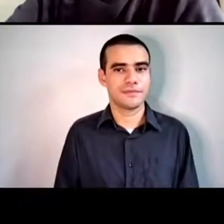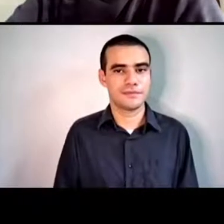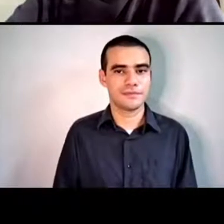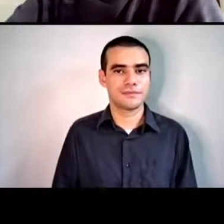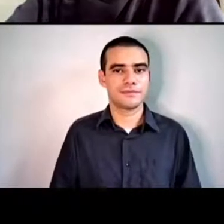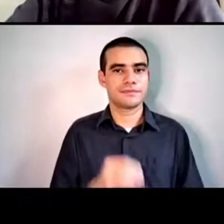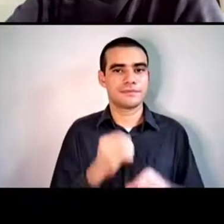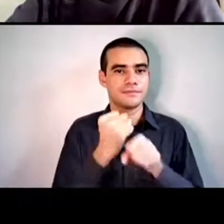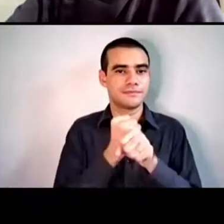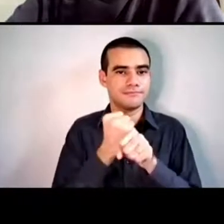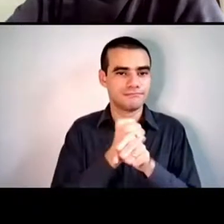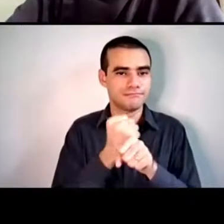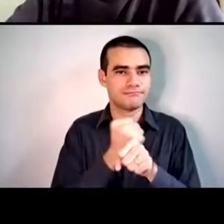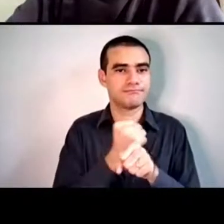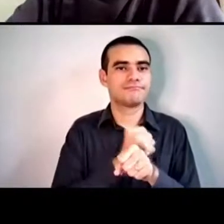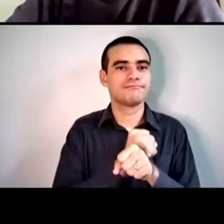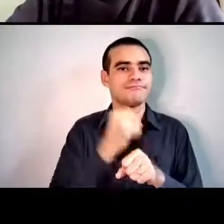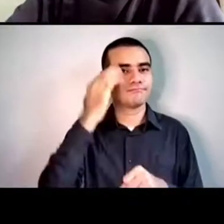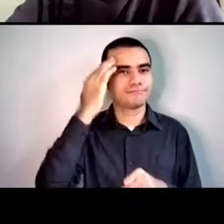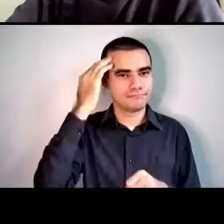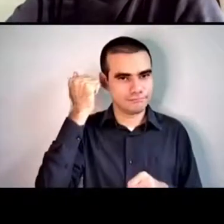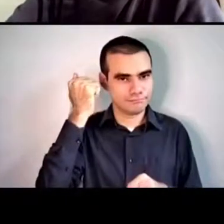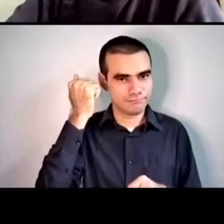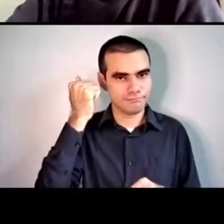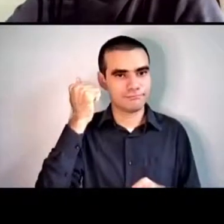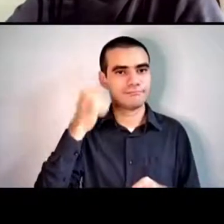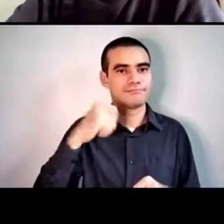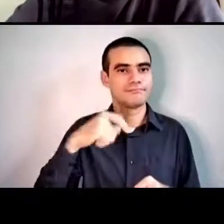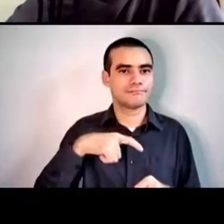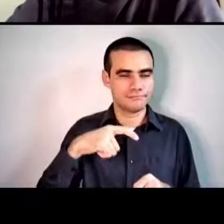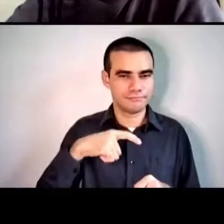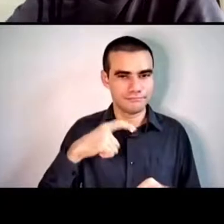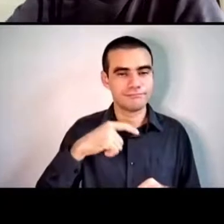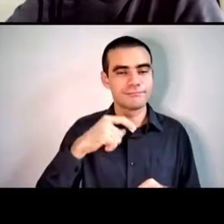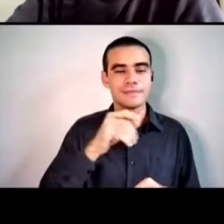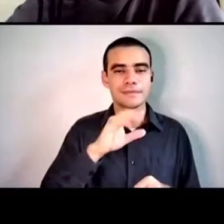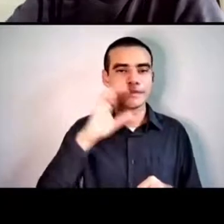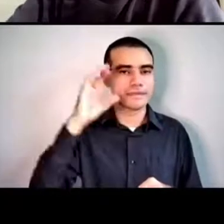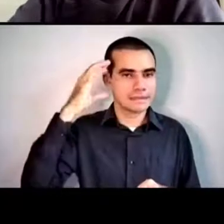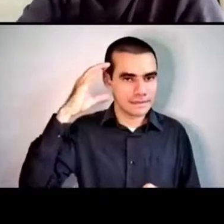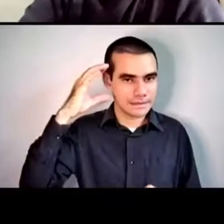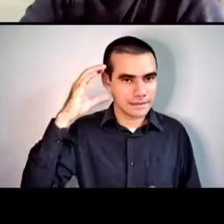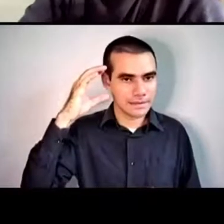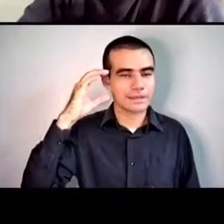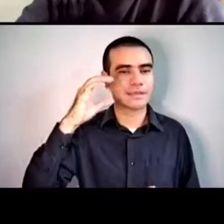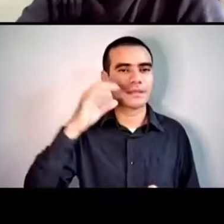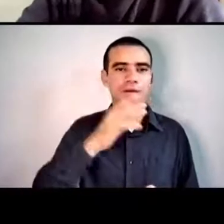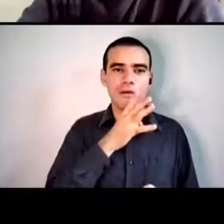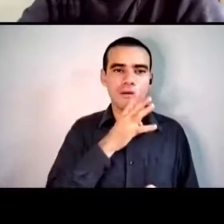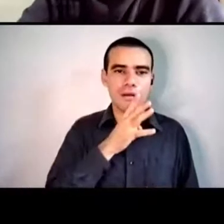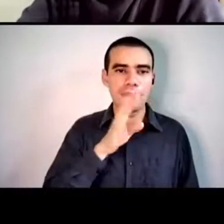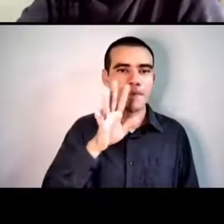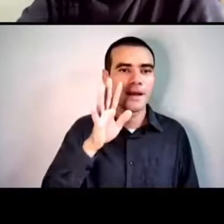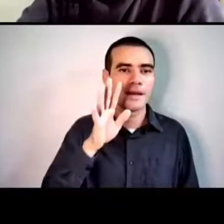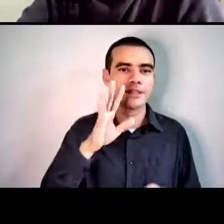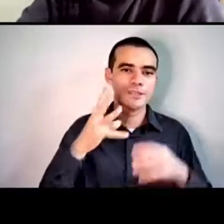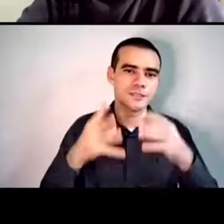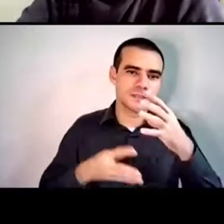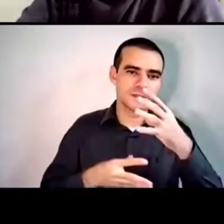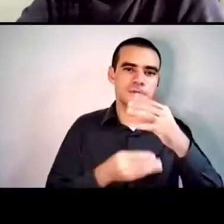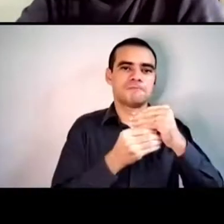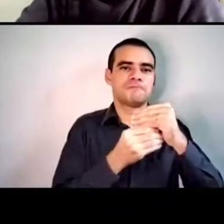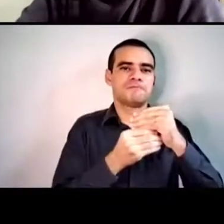Decades ago, they already knew. It was already in the scientific world, but it was